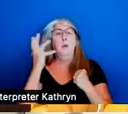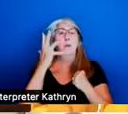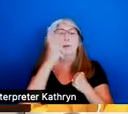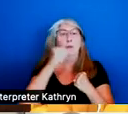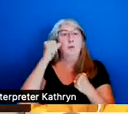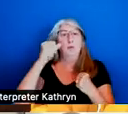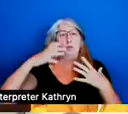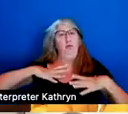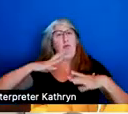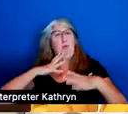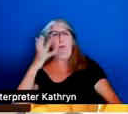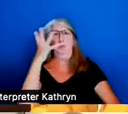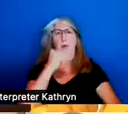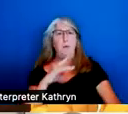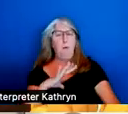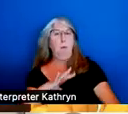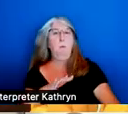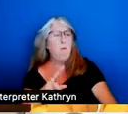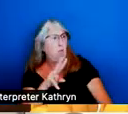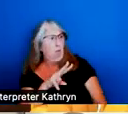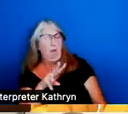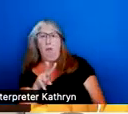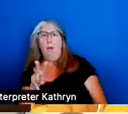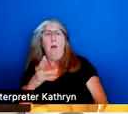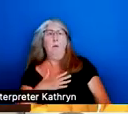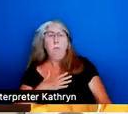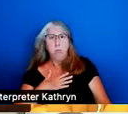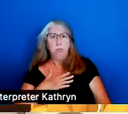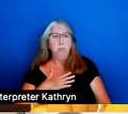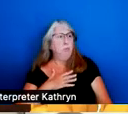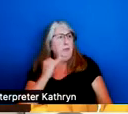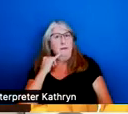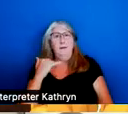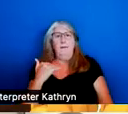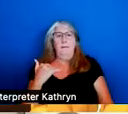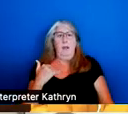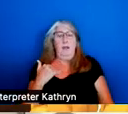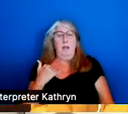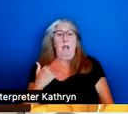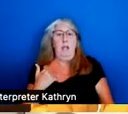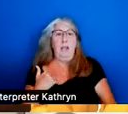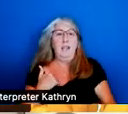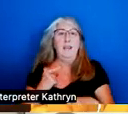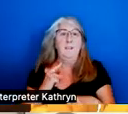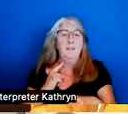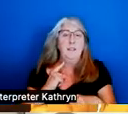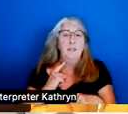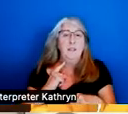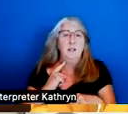dressed up, so beautiful at that time. My English, oh my goodness, if I do have an accent now, can you imagine back in